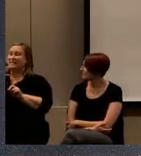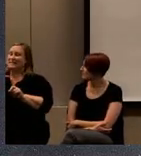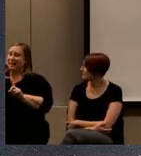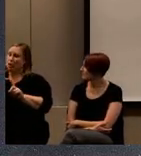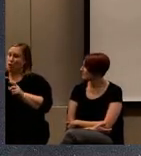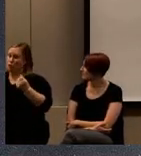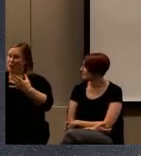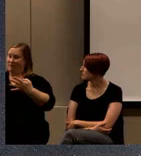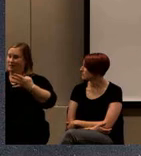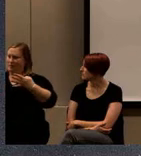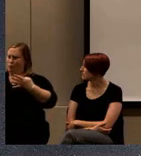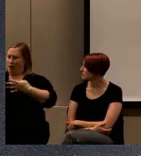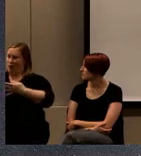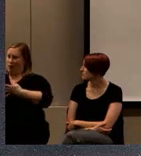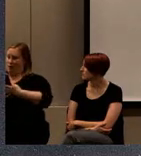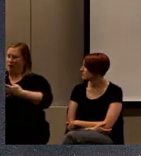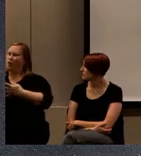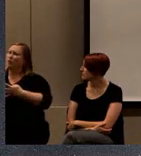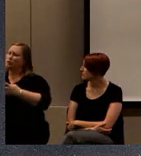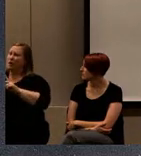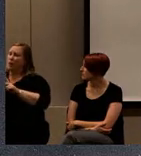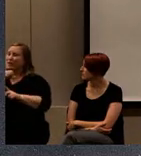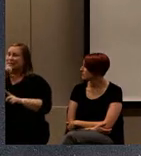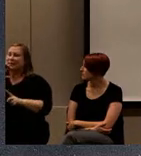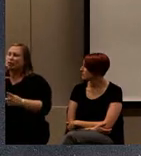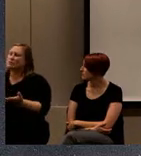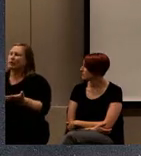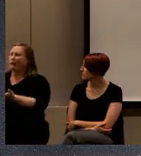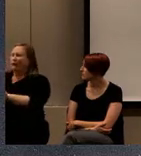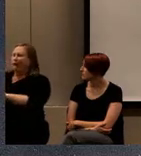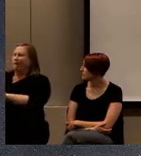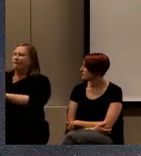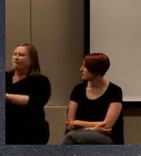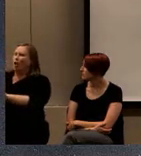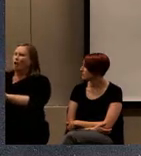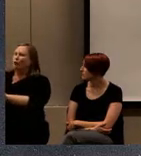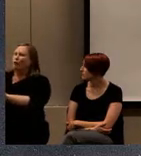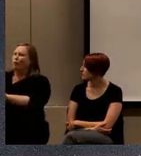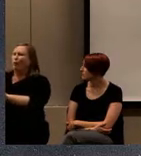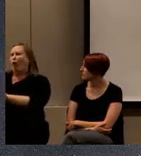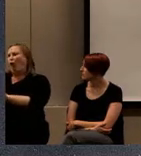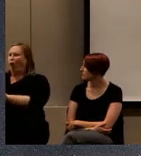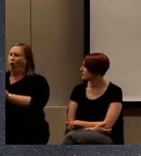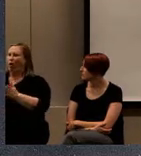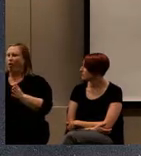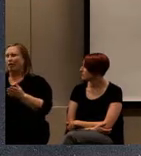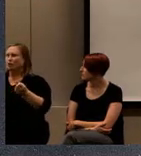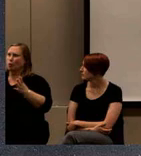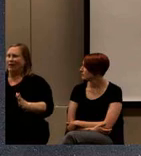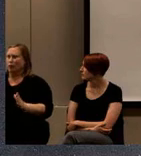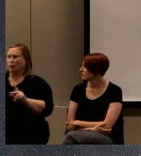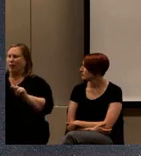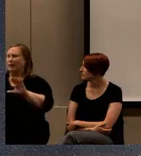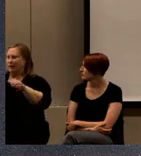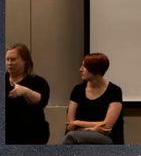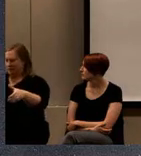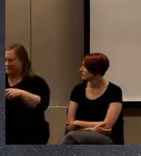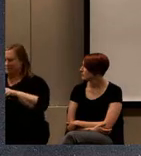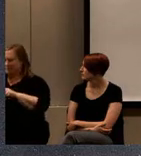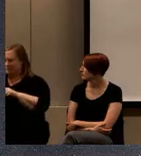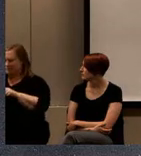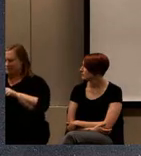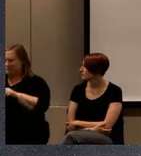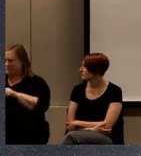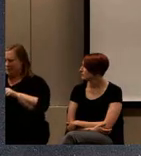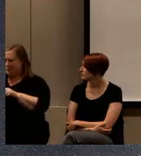priority, you know, we talk about seniors as being a vulnerable road user population and a vulnerable driving population, and it's